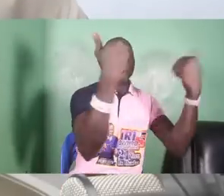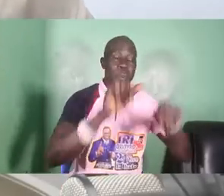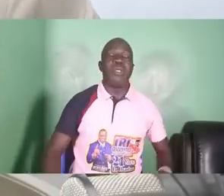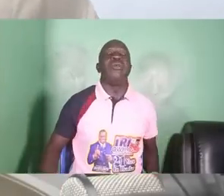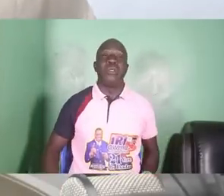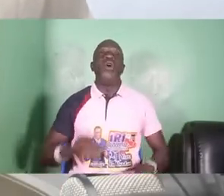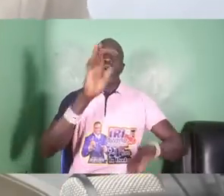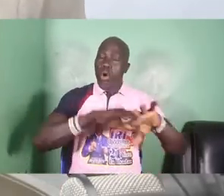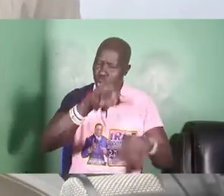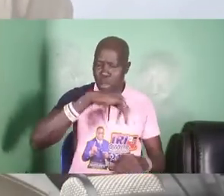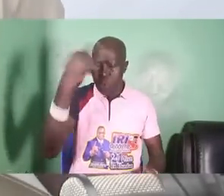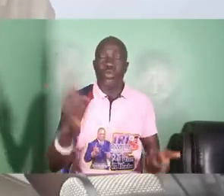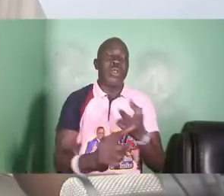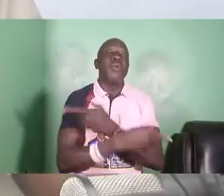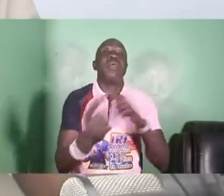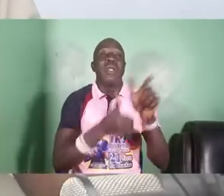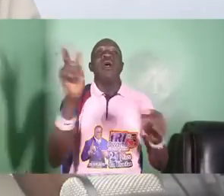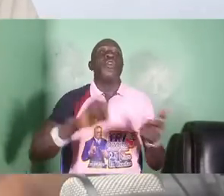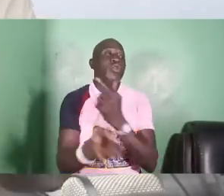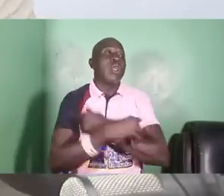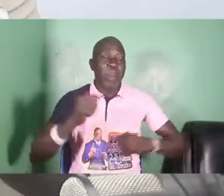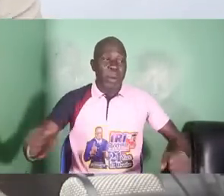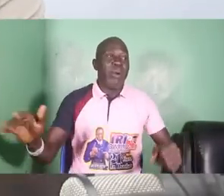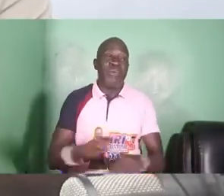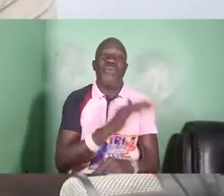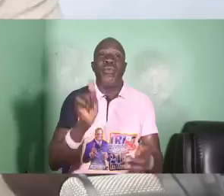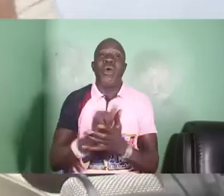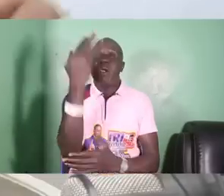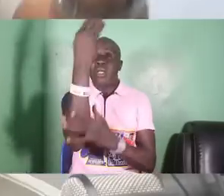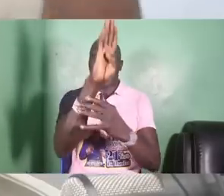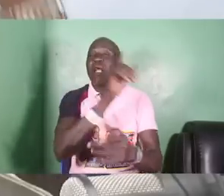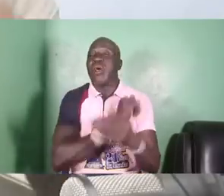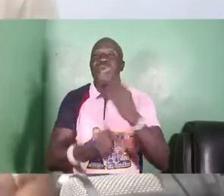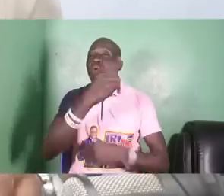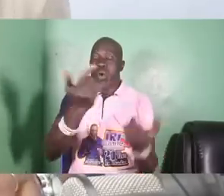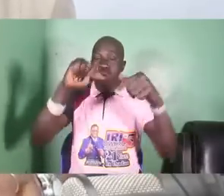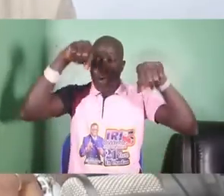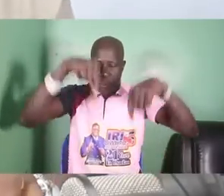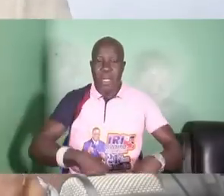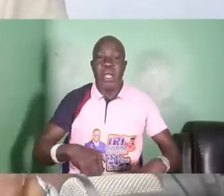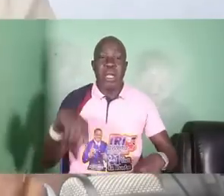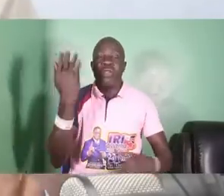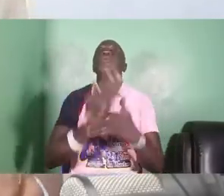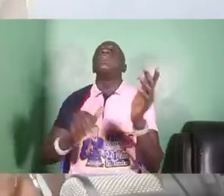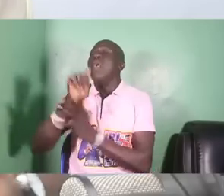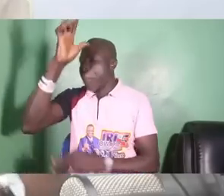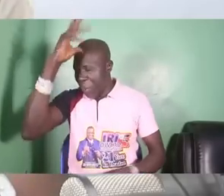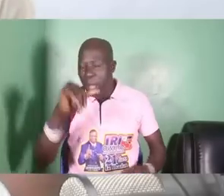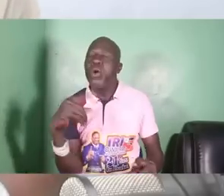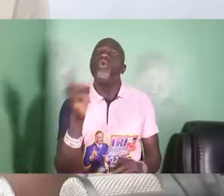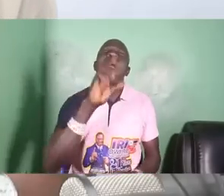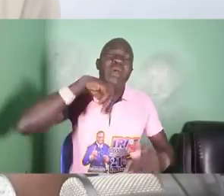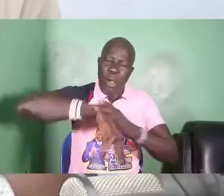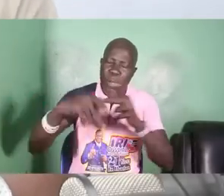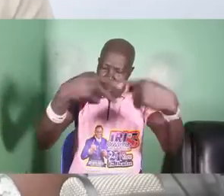Jesus is calling you. Onema legal. Today will be great. Onema ni agba. Today will be powerful. Oh, Lord, first shock. The end of God wants to the same. Then daddy. Someone said that. Go go